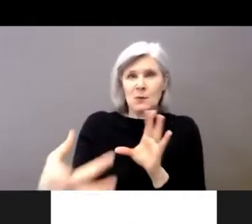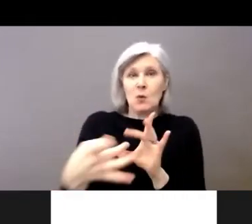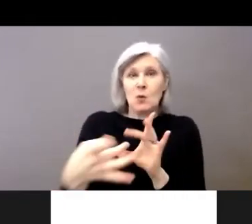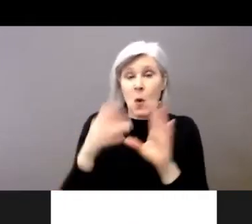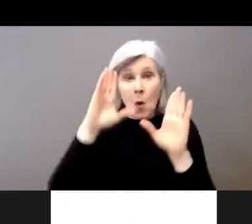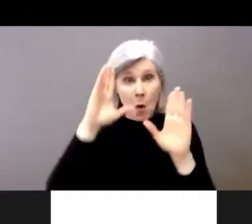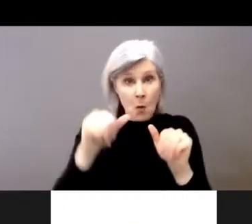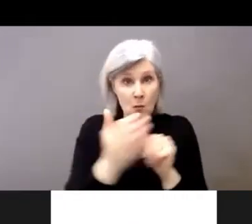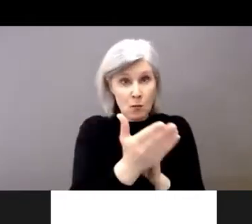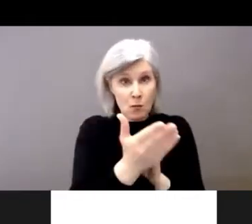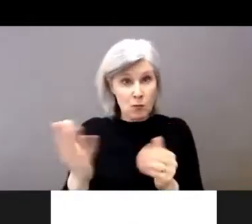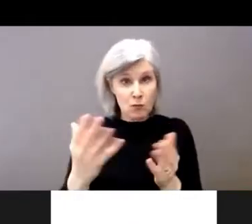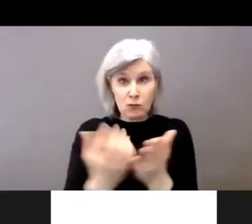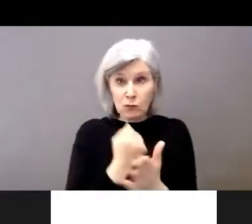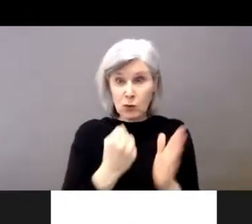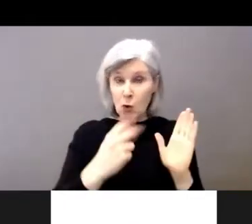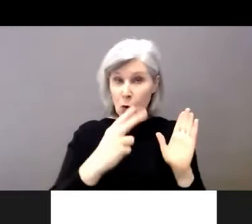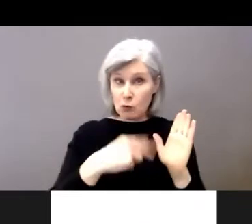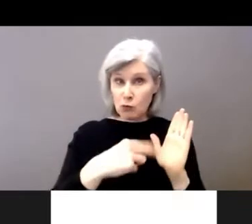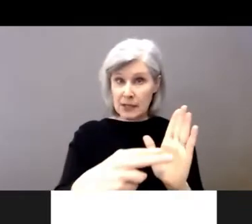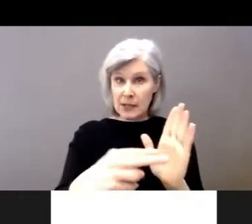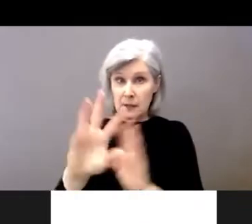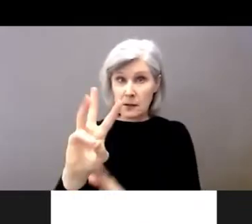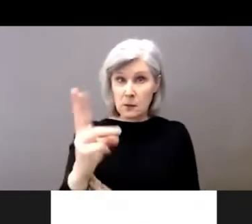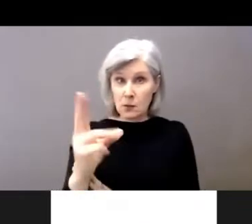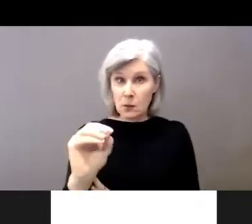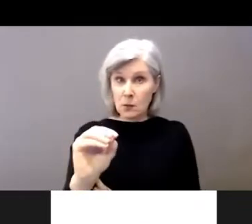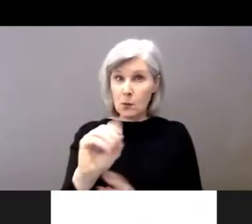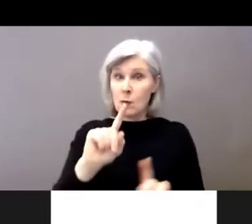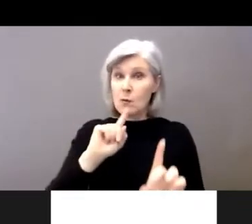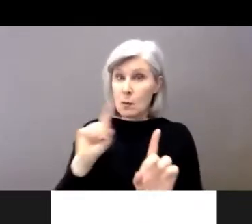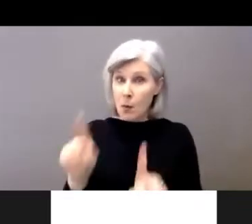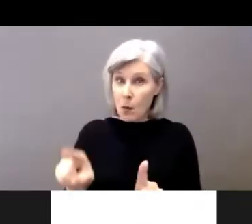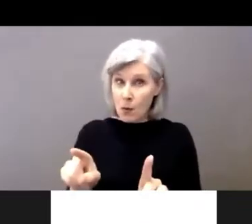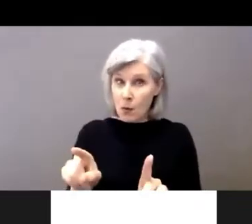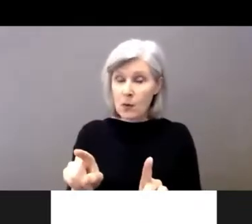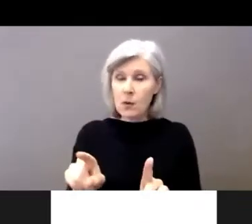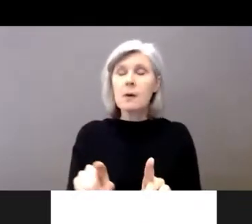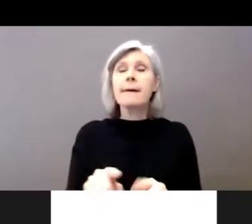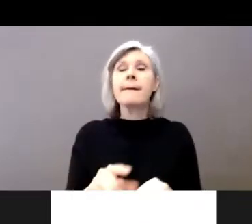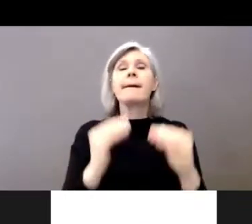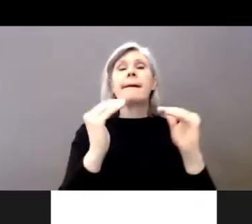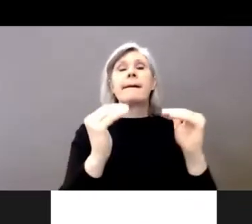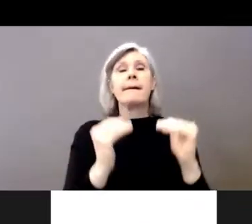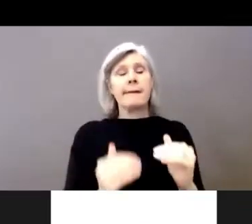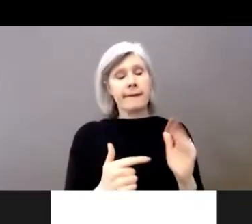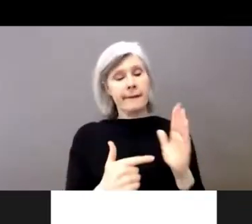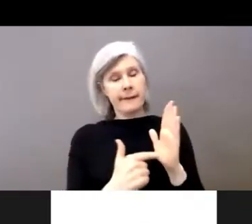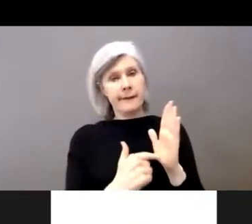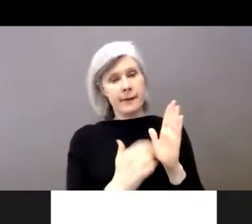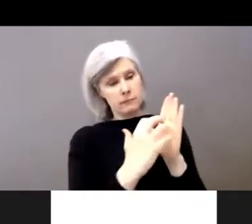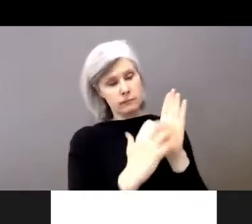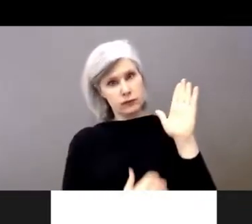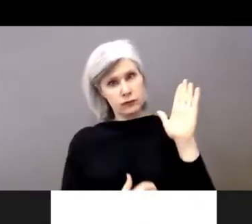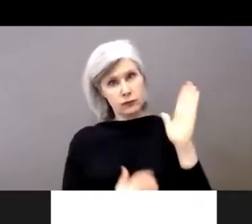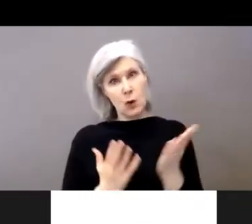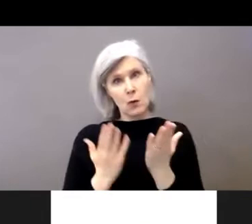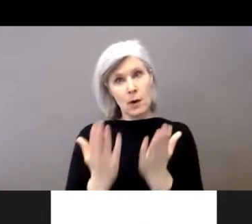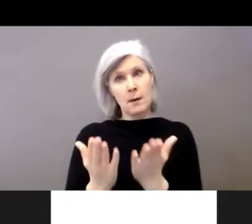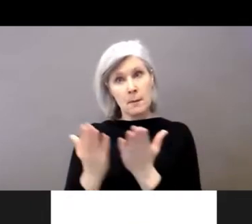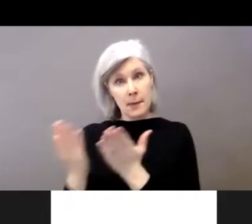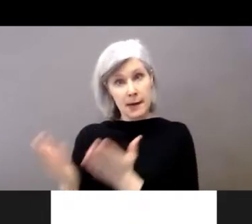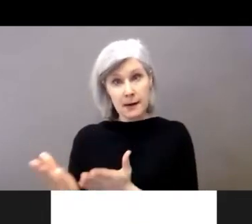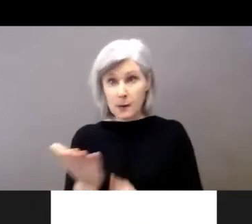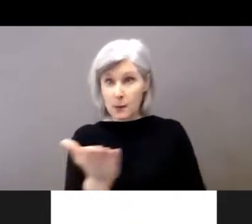report, but actually to implement some of the recommendations that you and your colleagues have put together